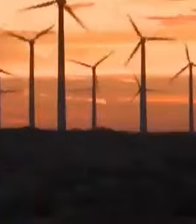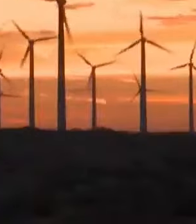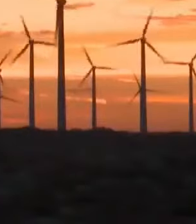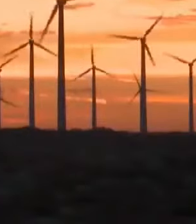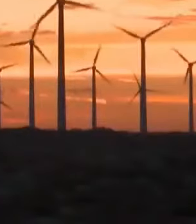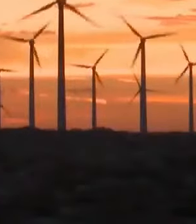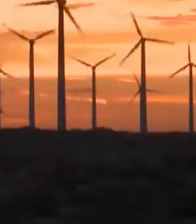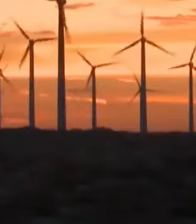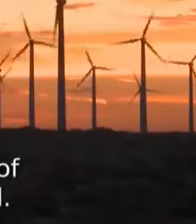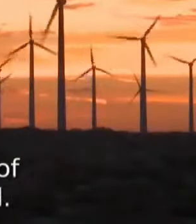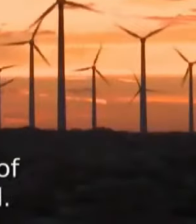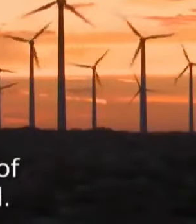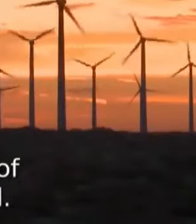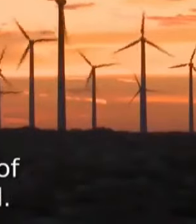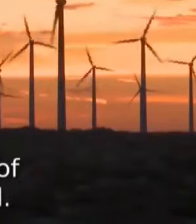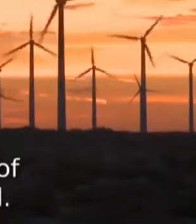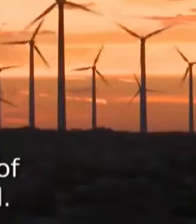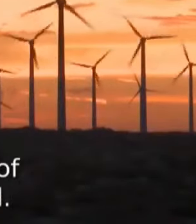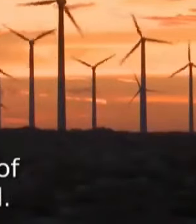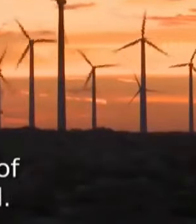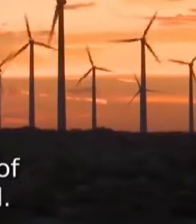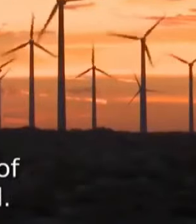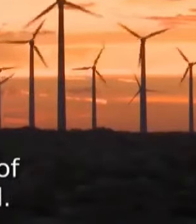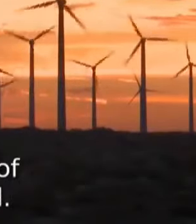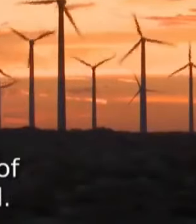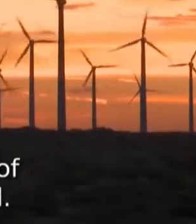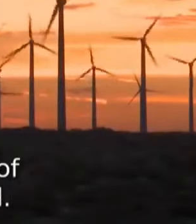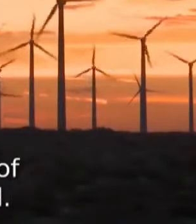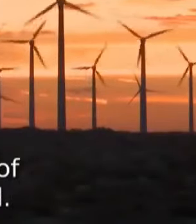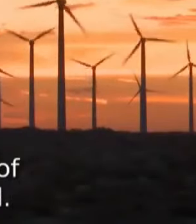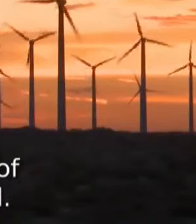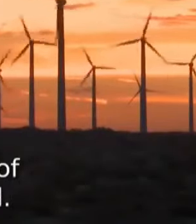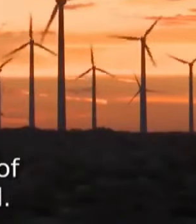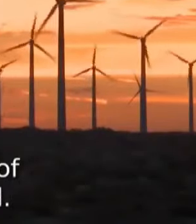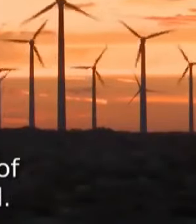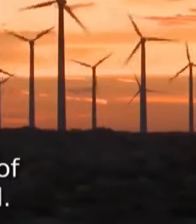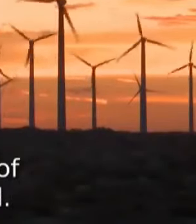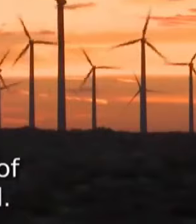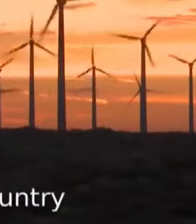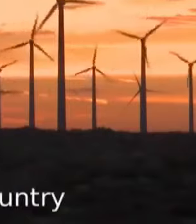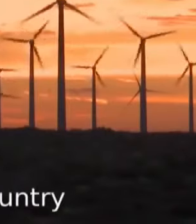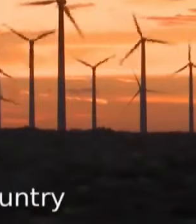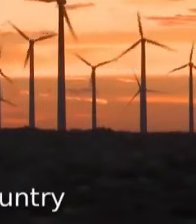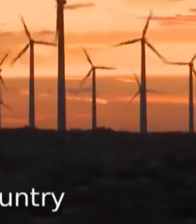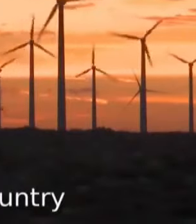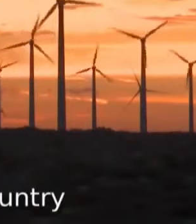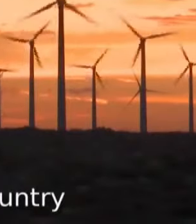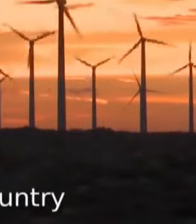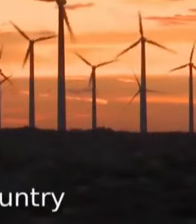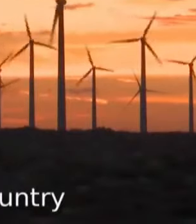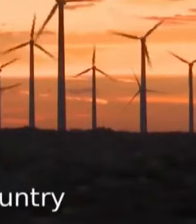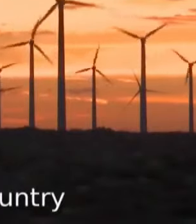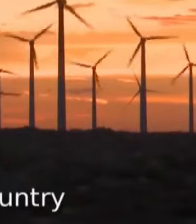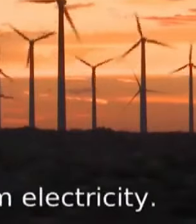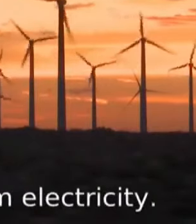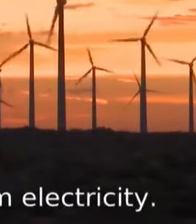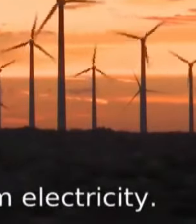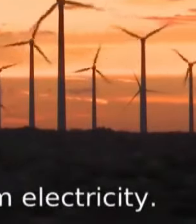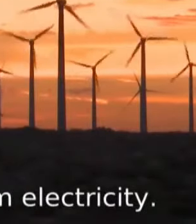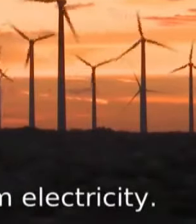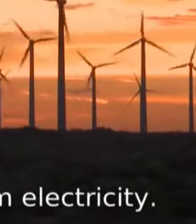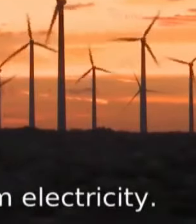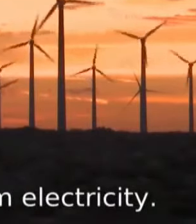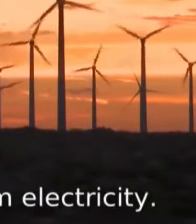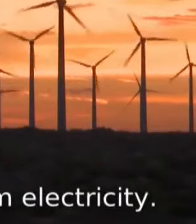During some windy days, they might be generating 100% of their electricity needs from wind. However, remember that a given country meets